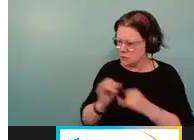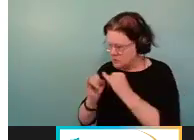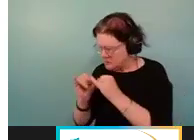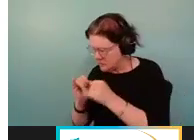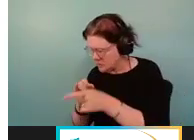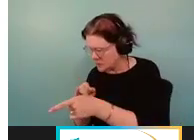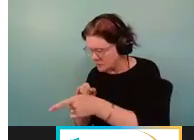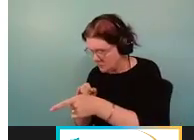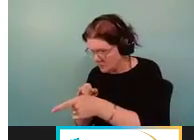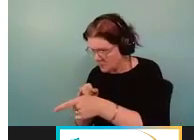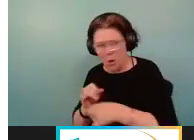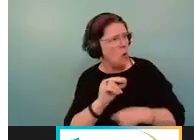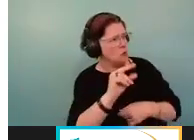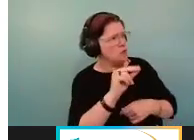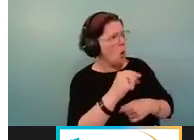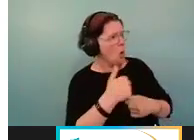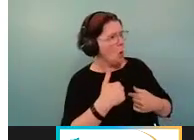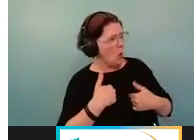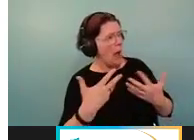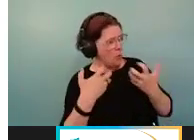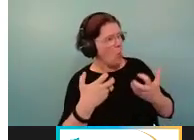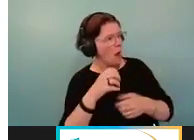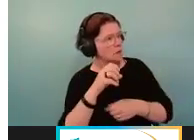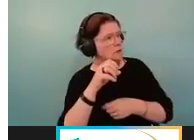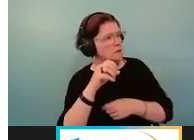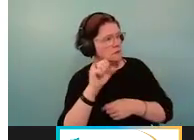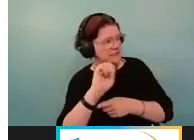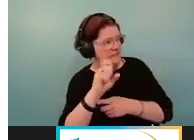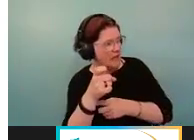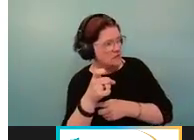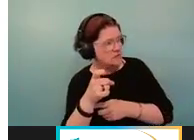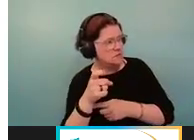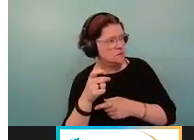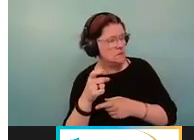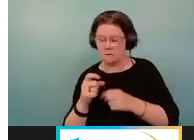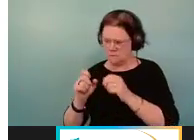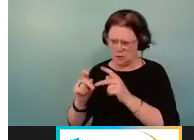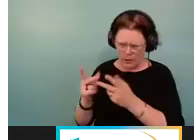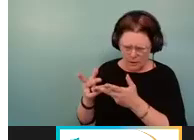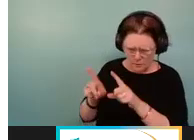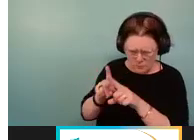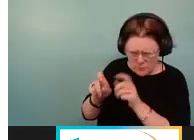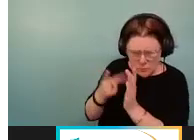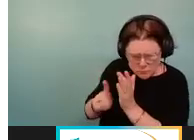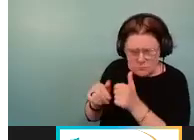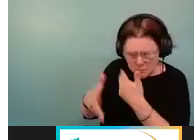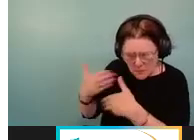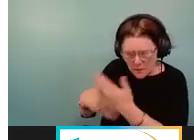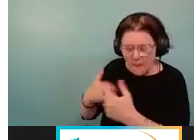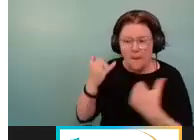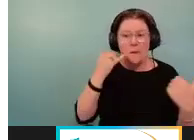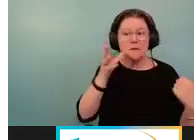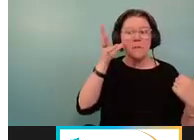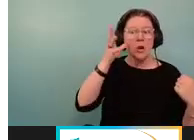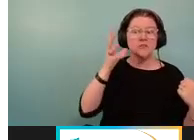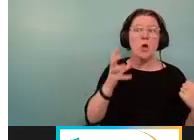individual was having a consensual relationship. I mean, it takes a little while to get to that, to make sure, but it's the parents sometimes